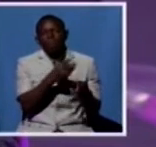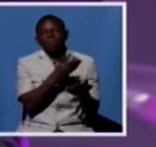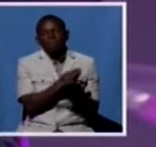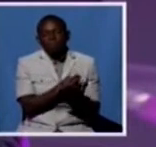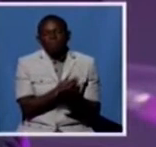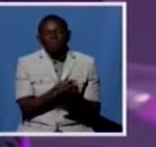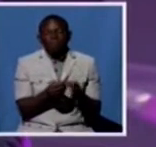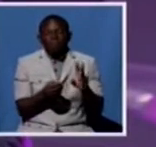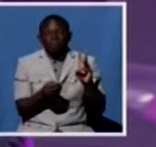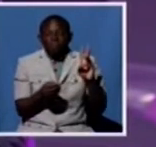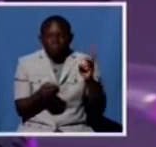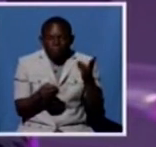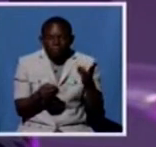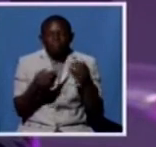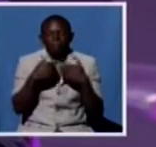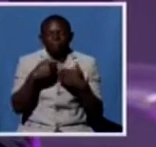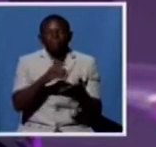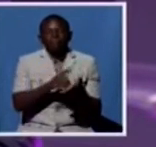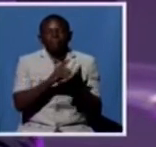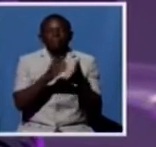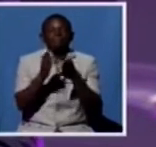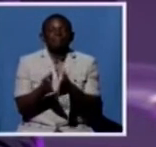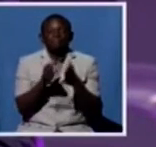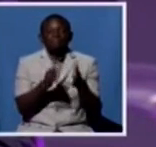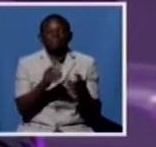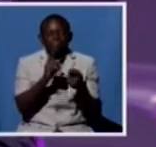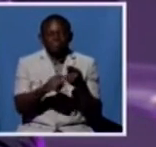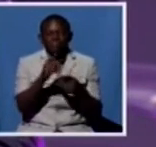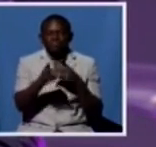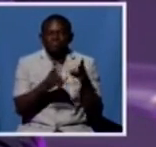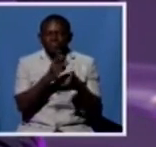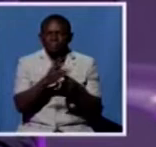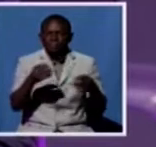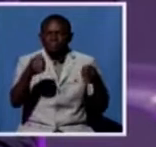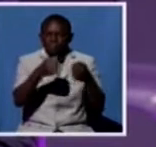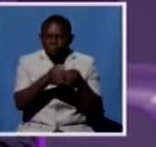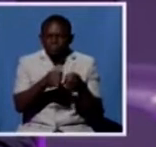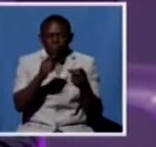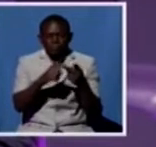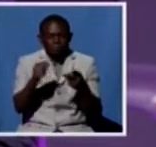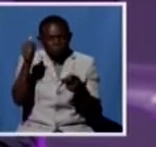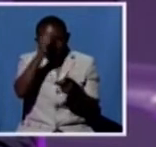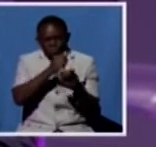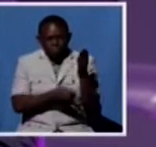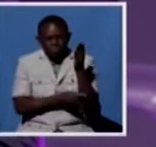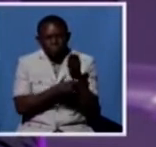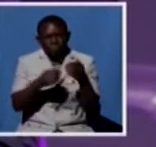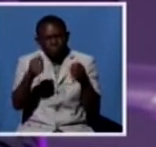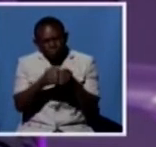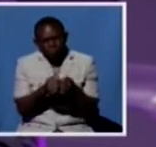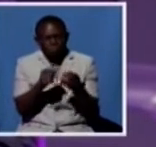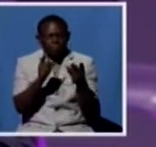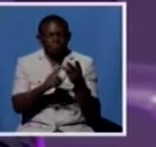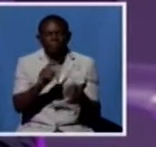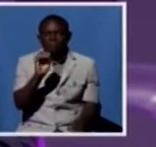from the various cooperating partners, World Bank. We have the African Development Bank, we have EU that